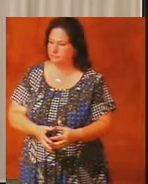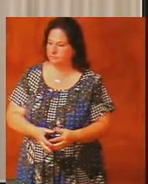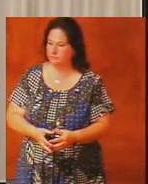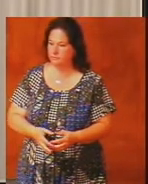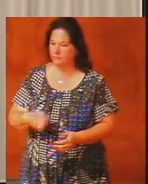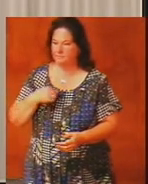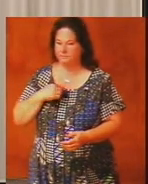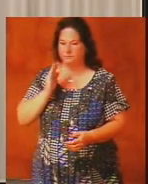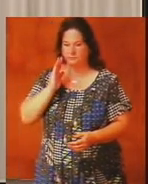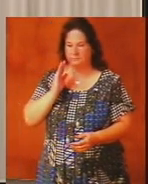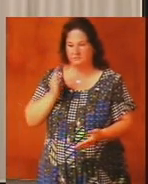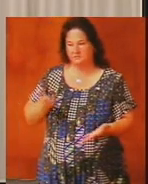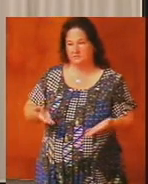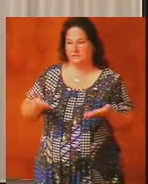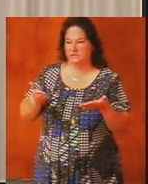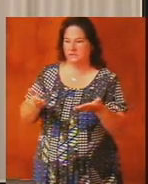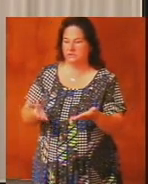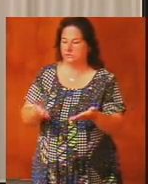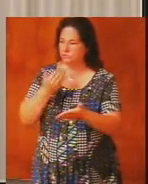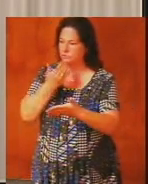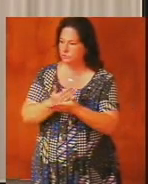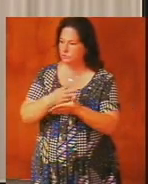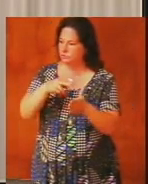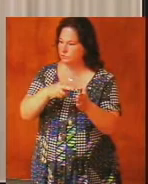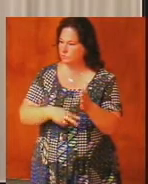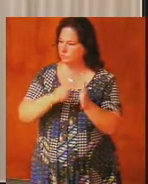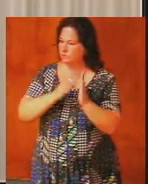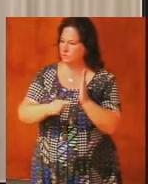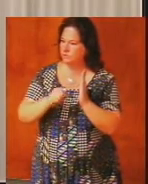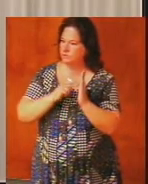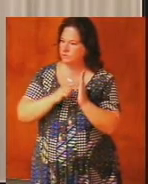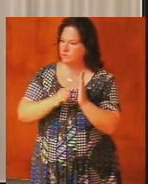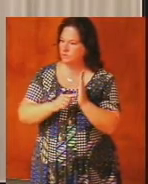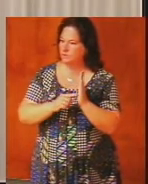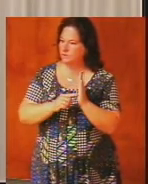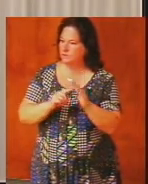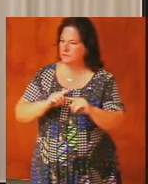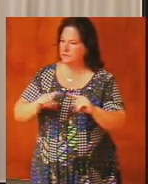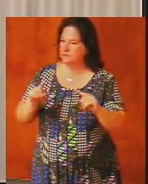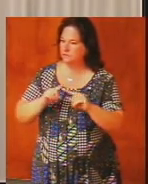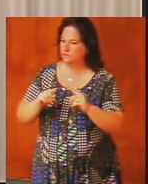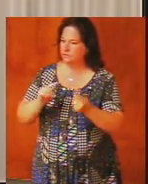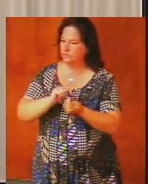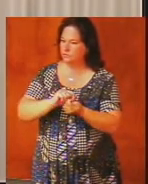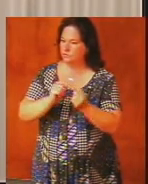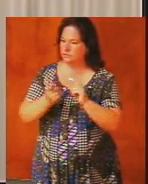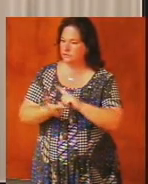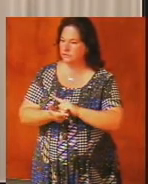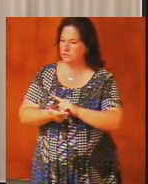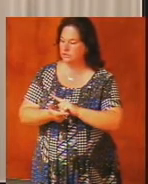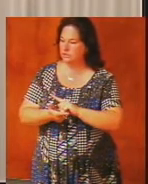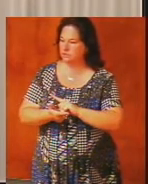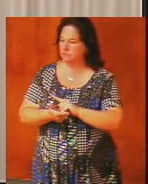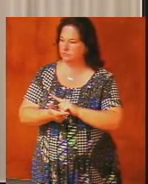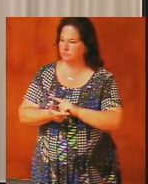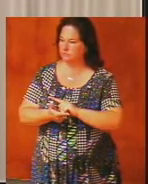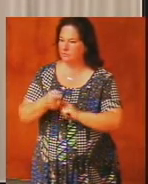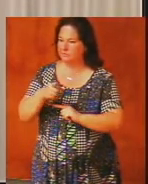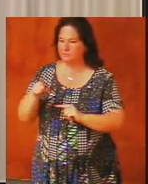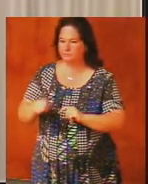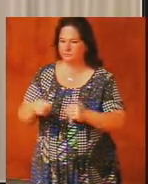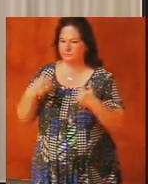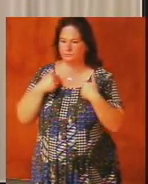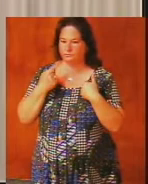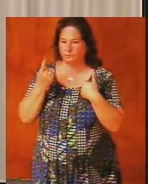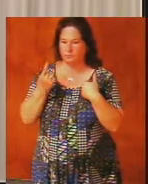I would suggest that it's good to read the passage in different translations. You need to have